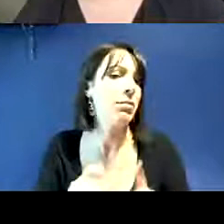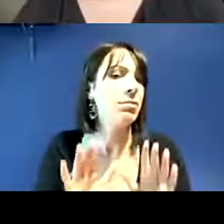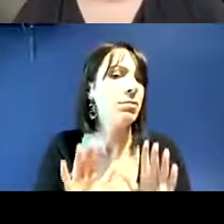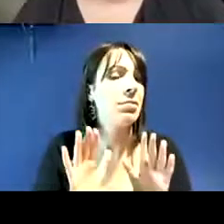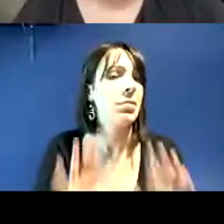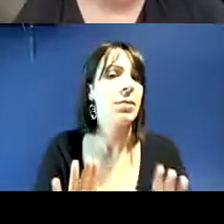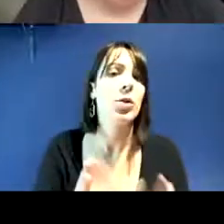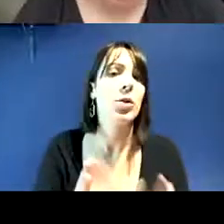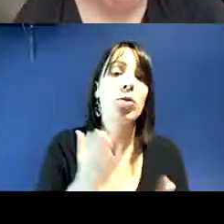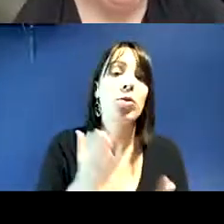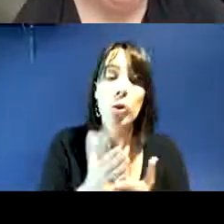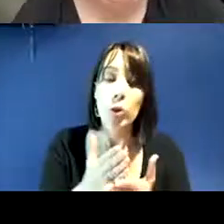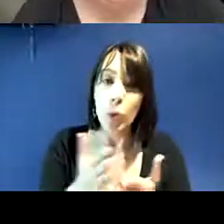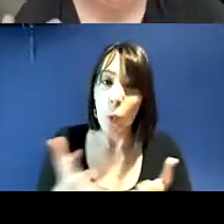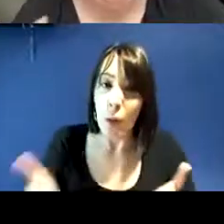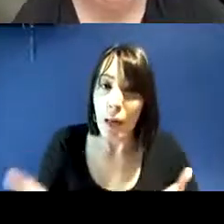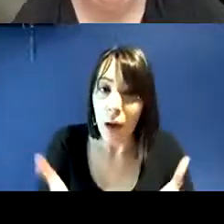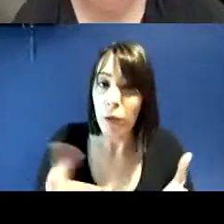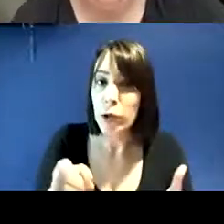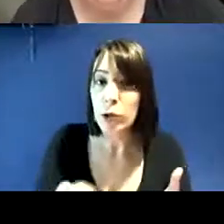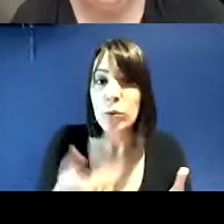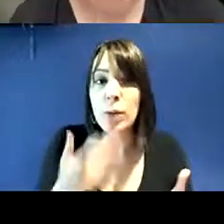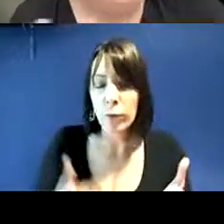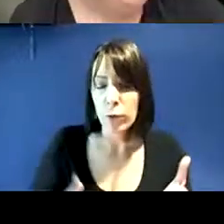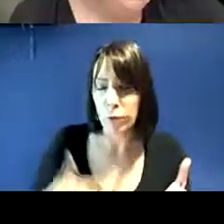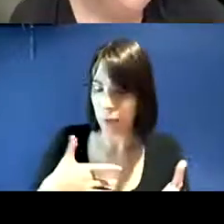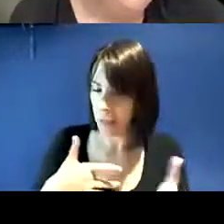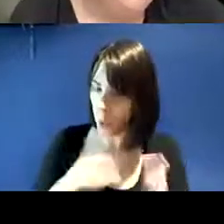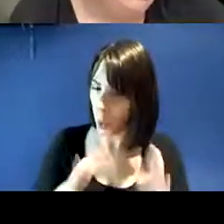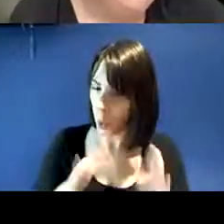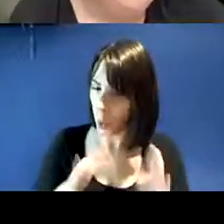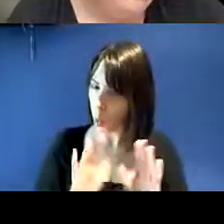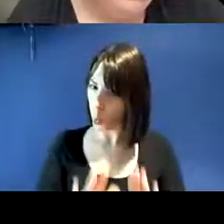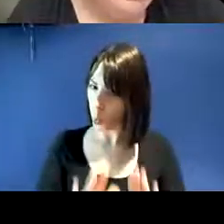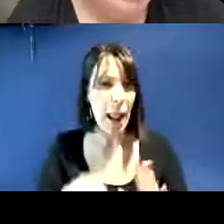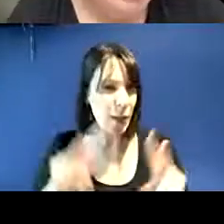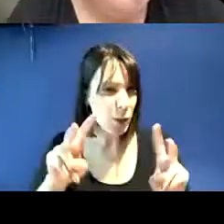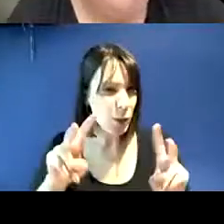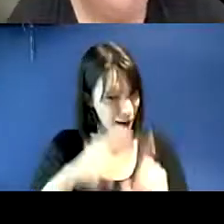be finding that challenging today to just take care in being part of this forum,